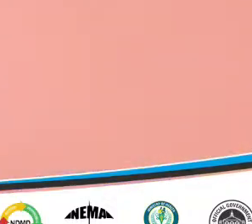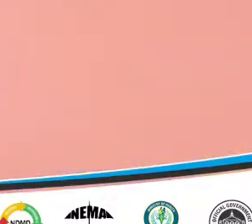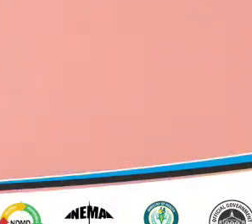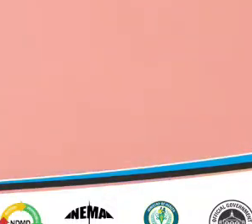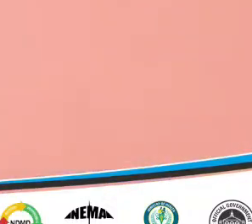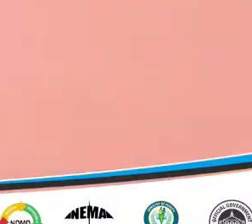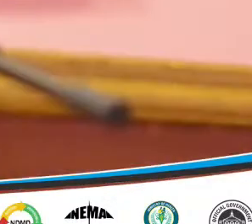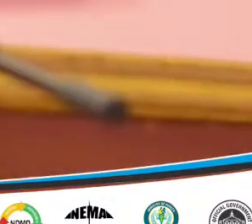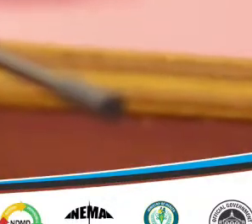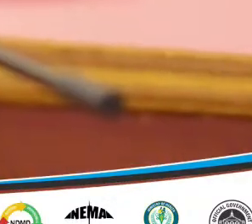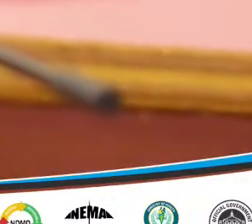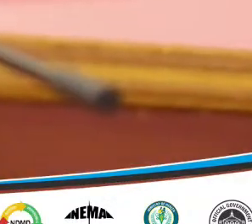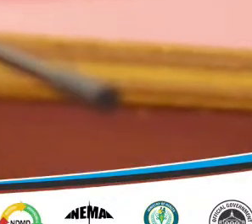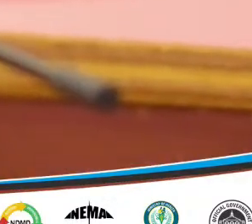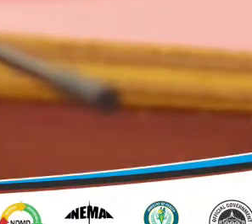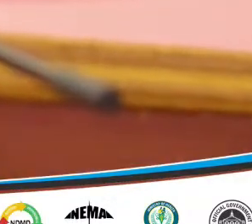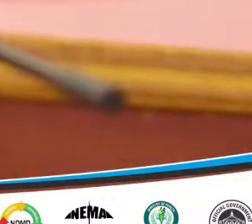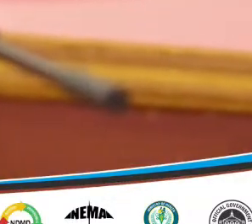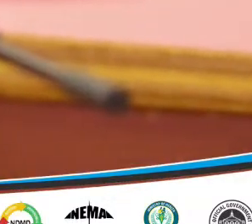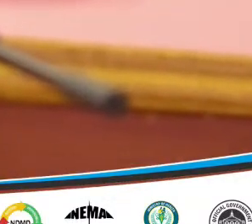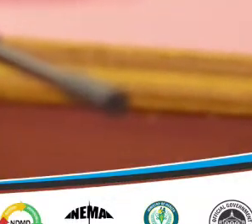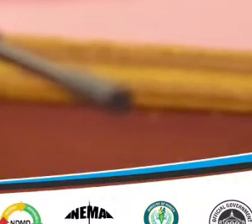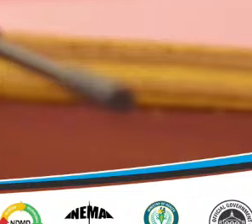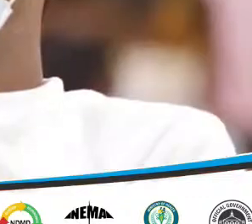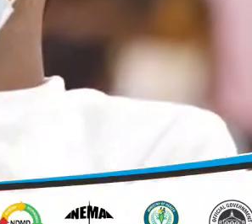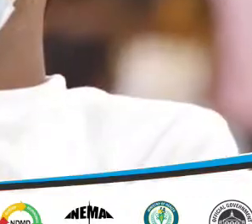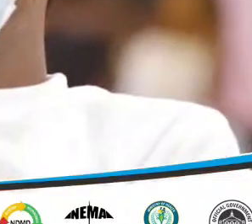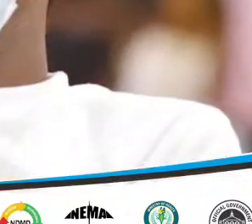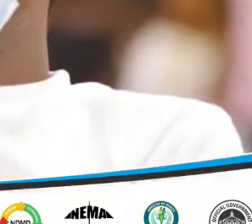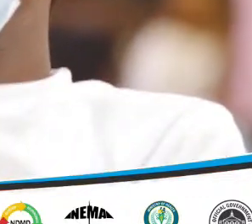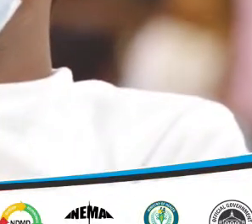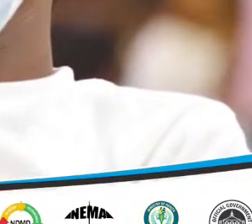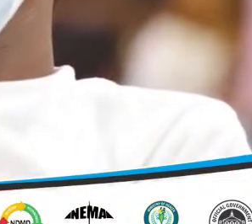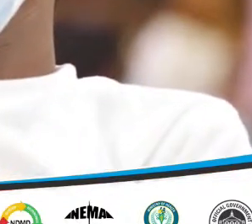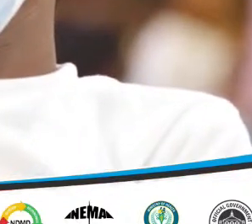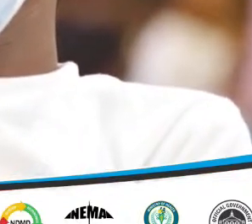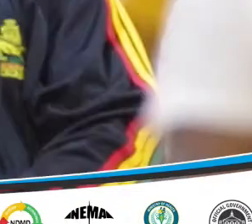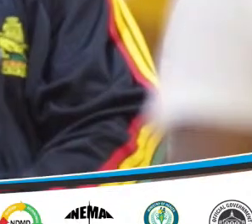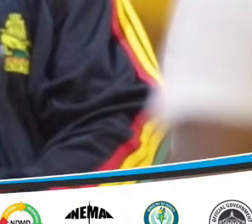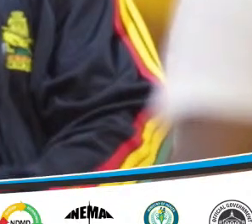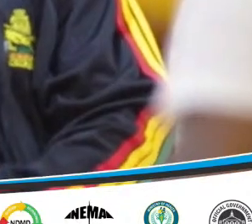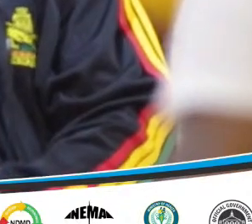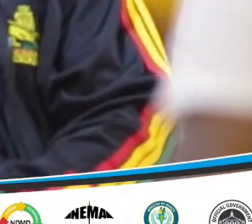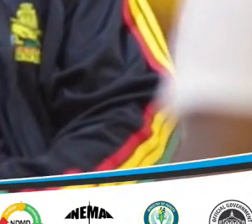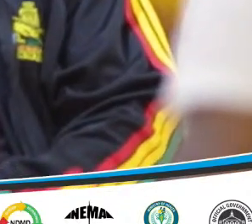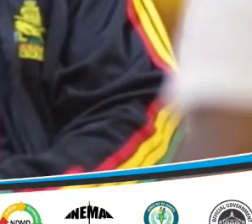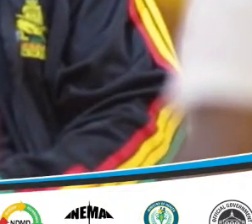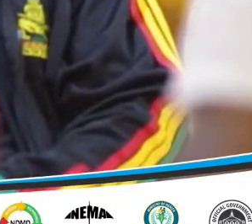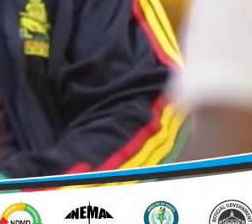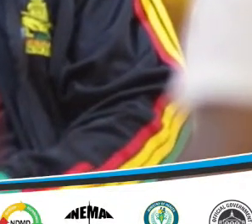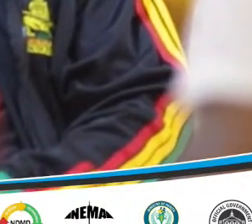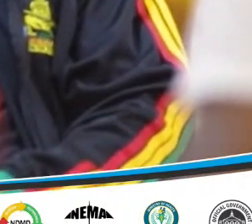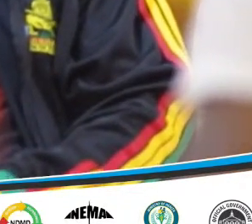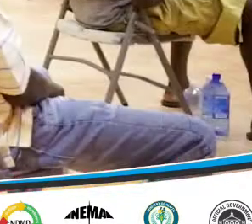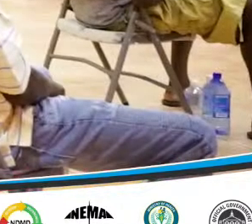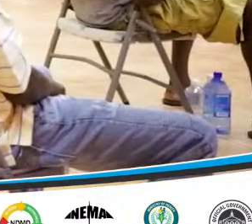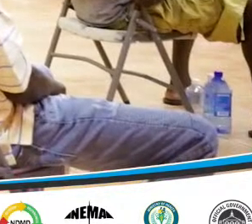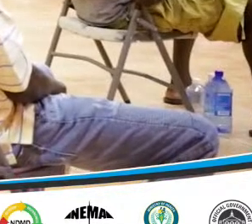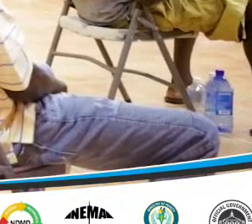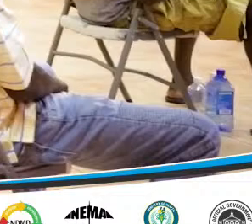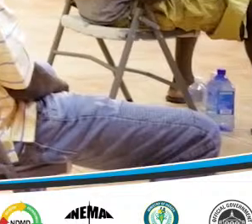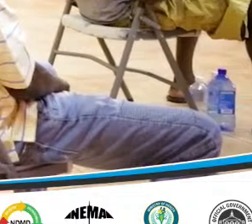afternoon, we had just under 6,000 persons who have been vaccinated. That brings us close